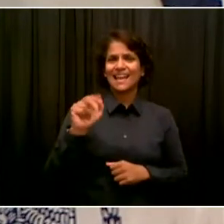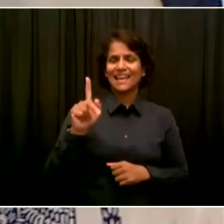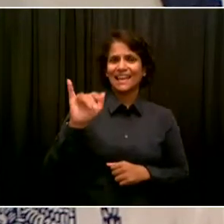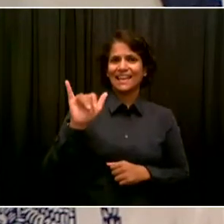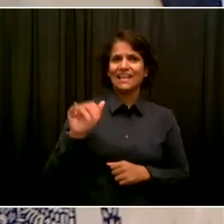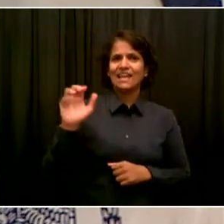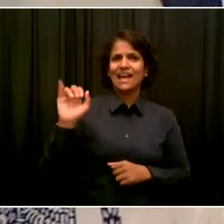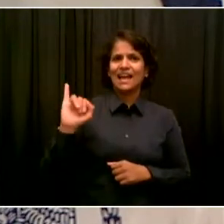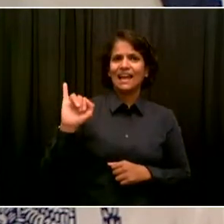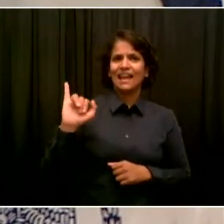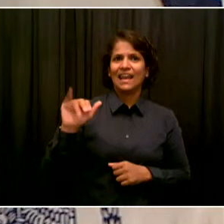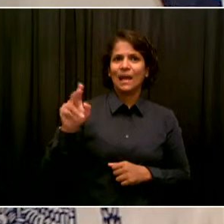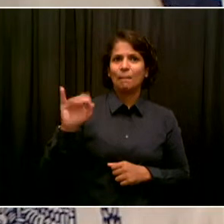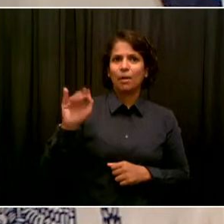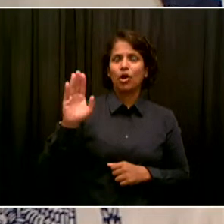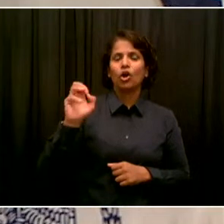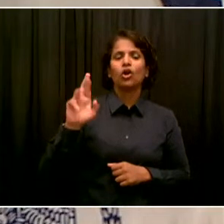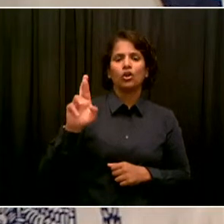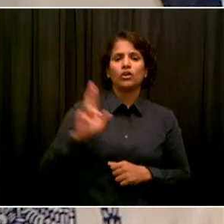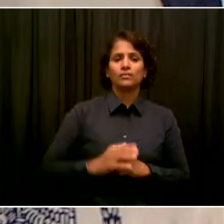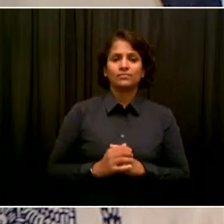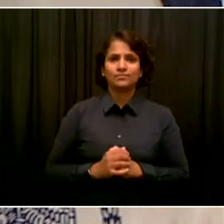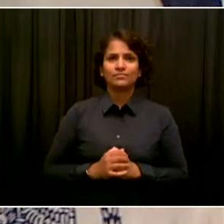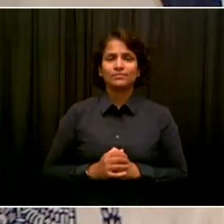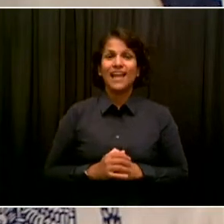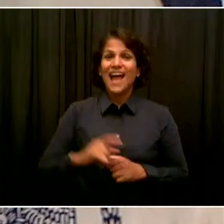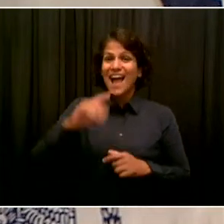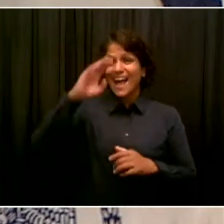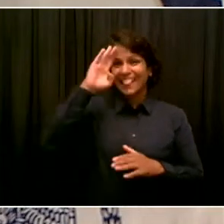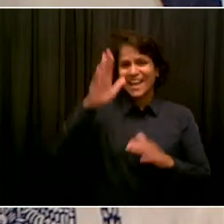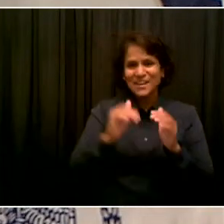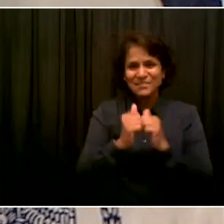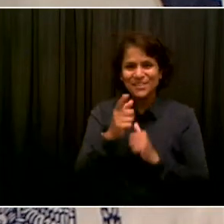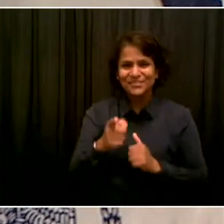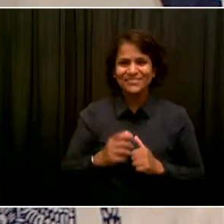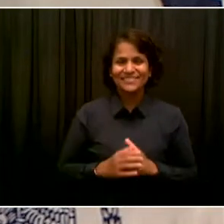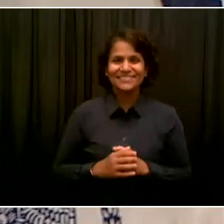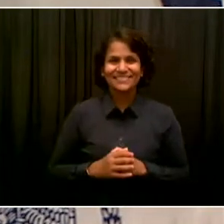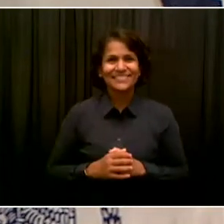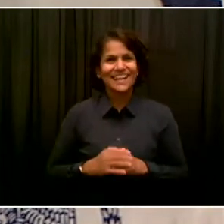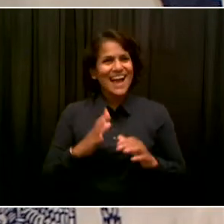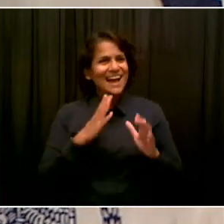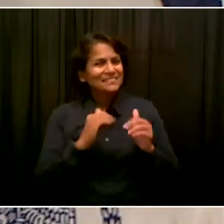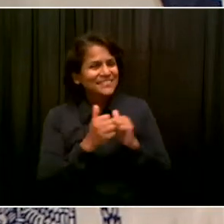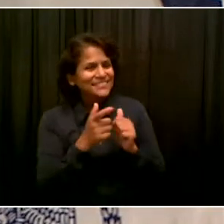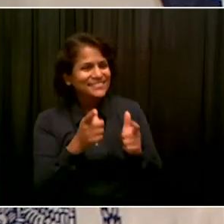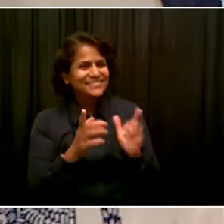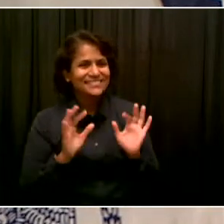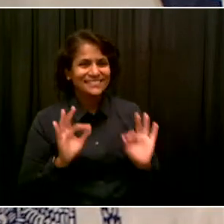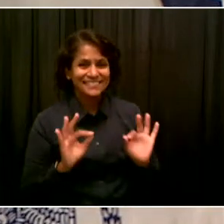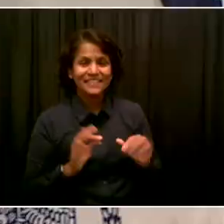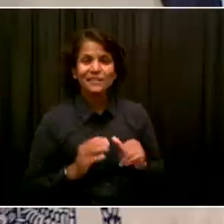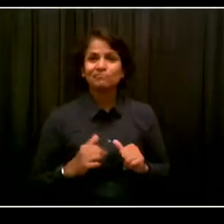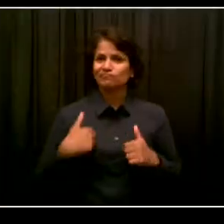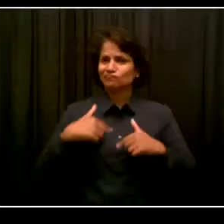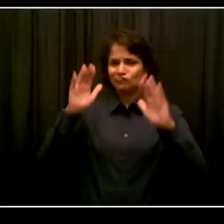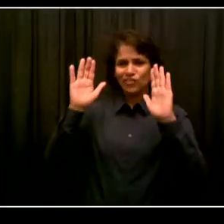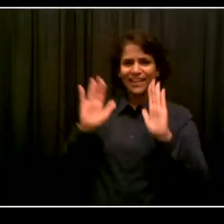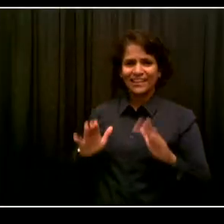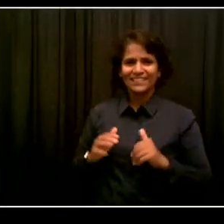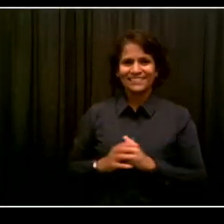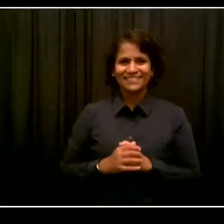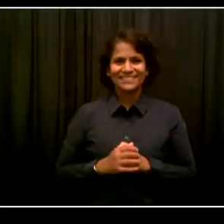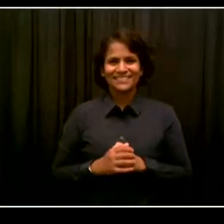Hi, how are you? How you doing, Sandy? Hi, I'm really great. Thank you. Thank you,